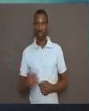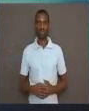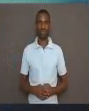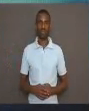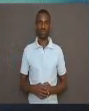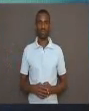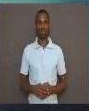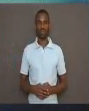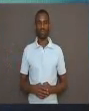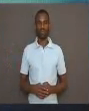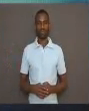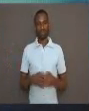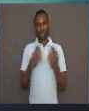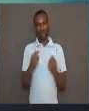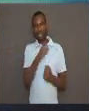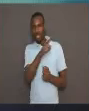Welcome back, everyone.